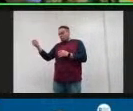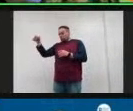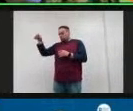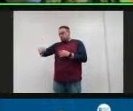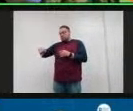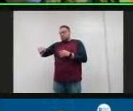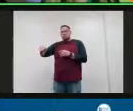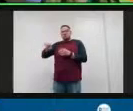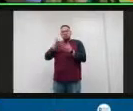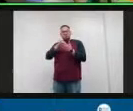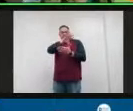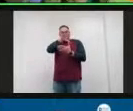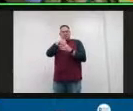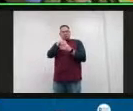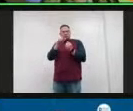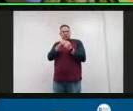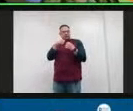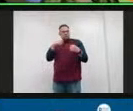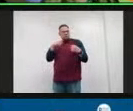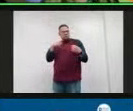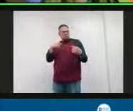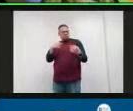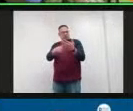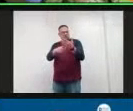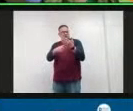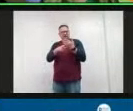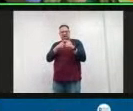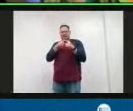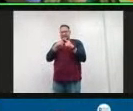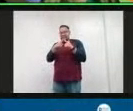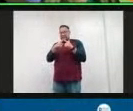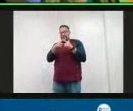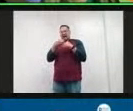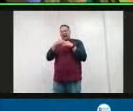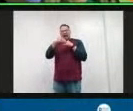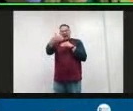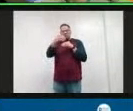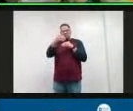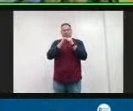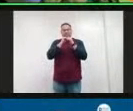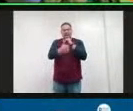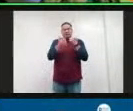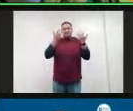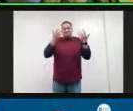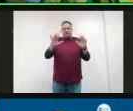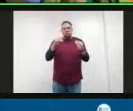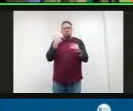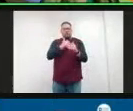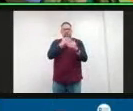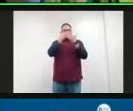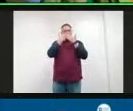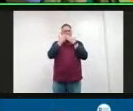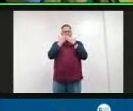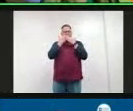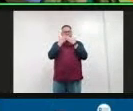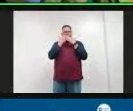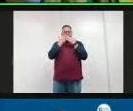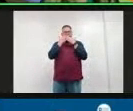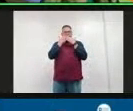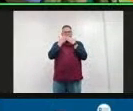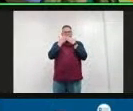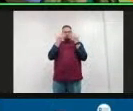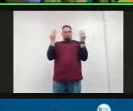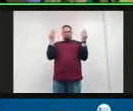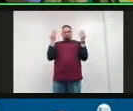discussion, then post that passing, we are sort of silent on it then,